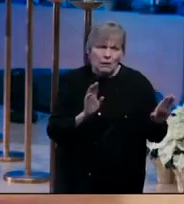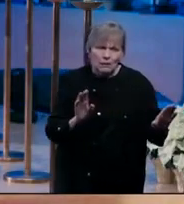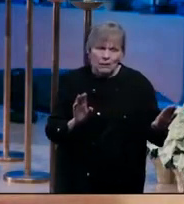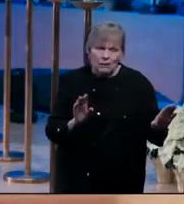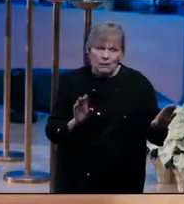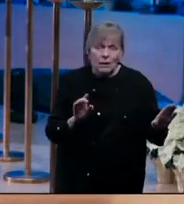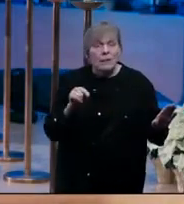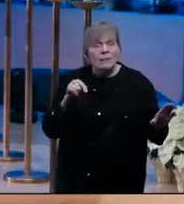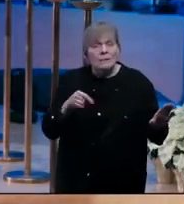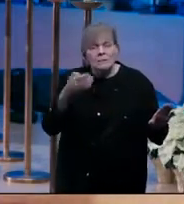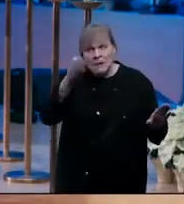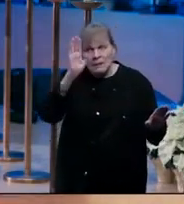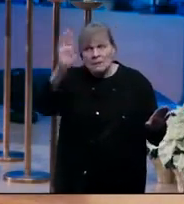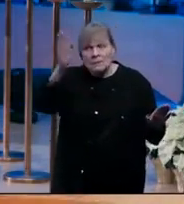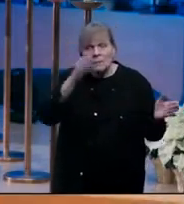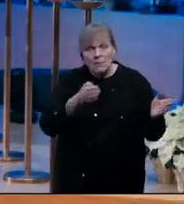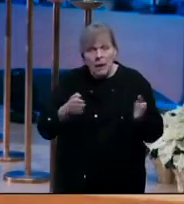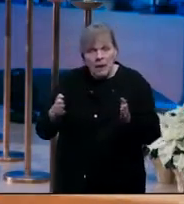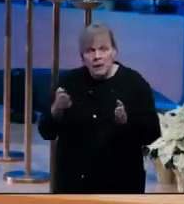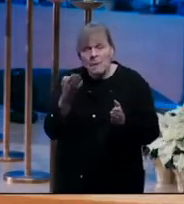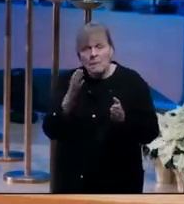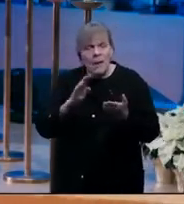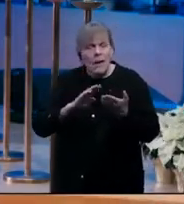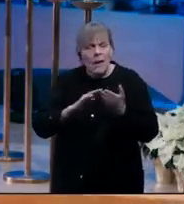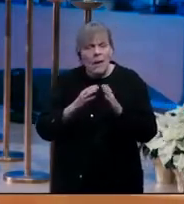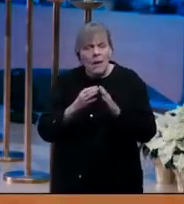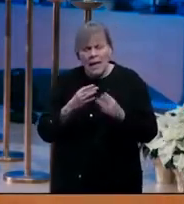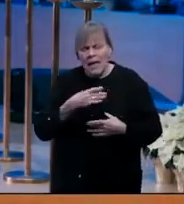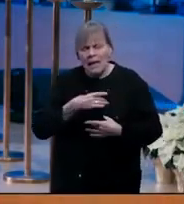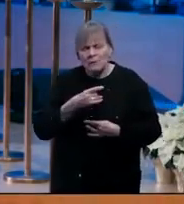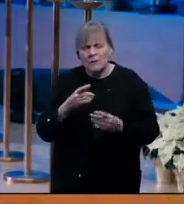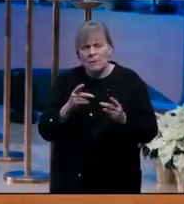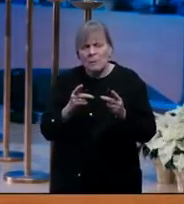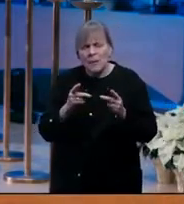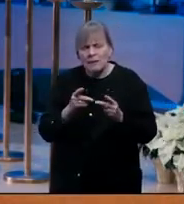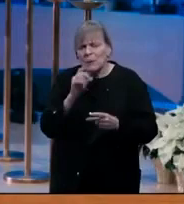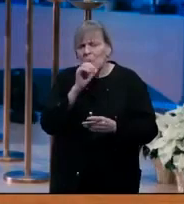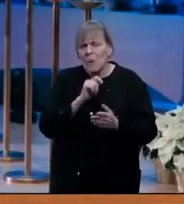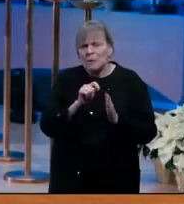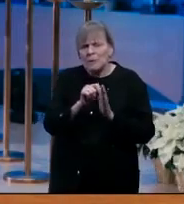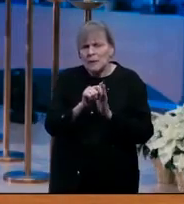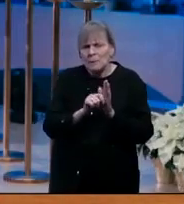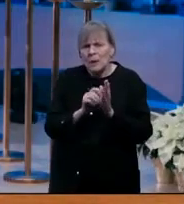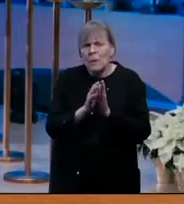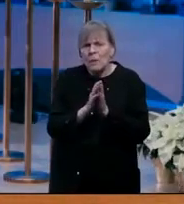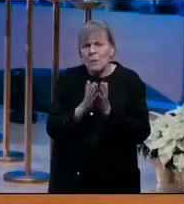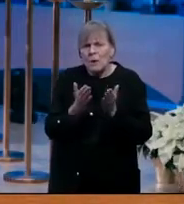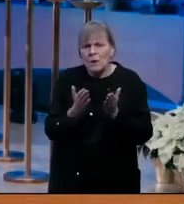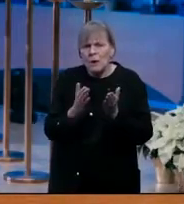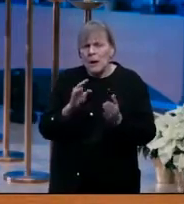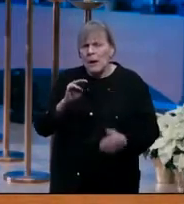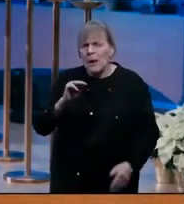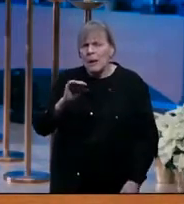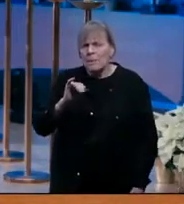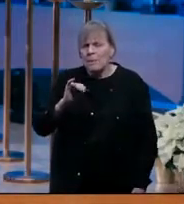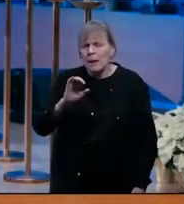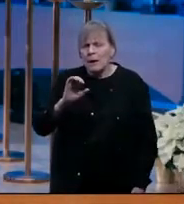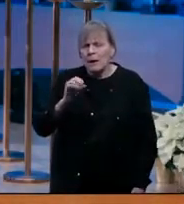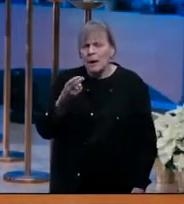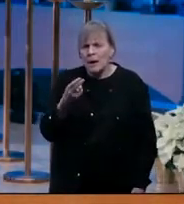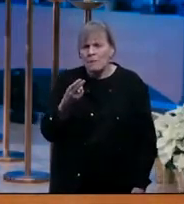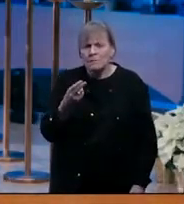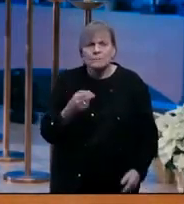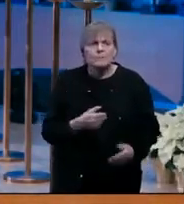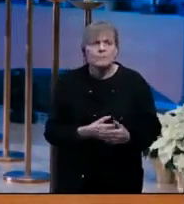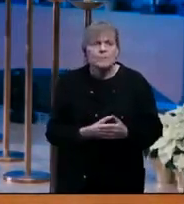is God's plan. Bethlehem is an interesting place in the Old Testament book of Micah.